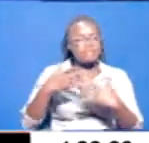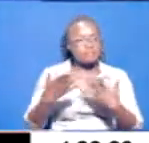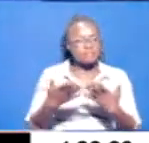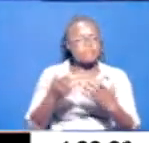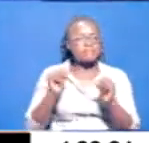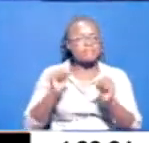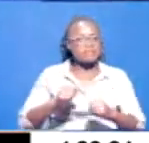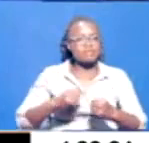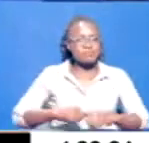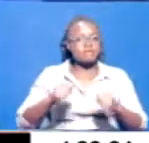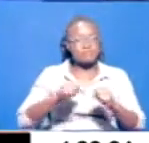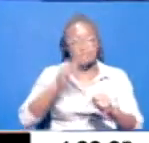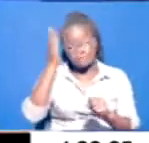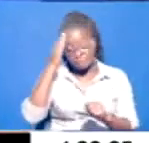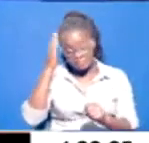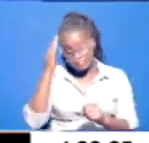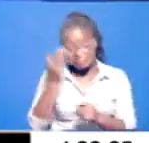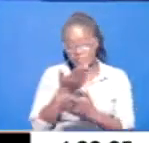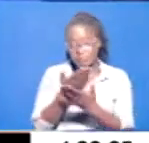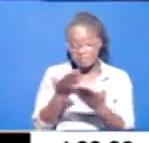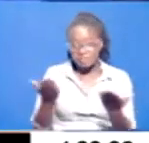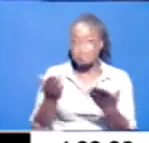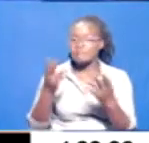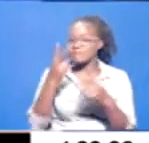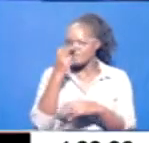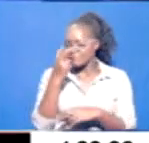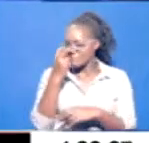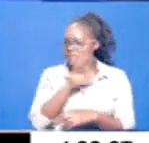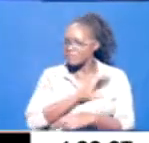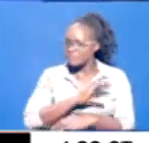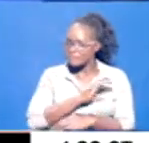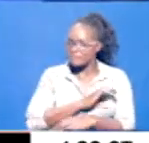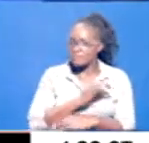able to identify suspicious characters to help us